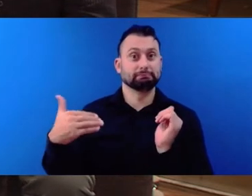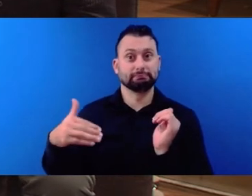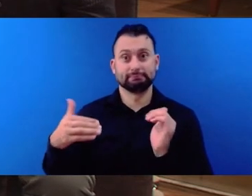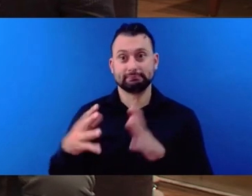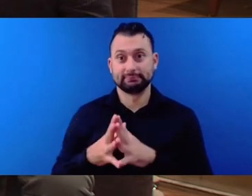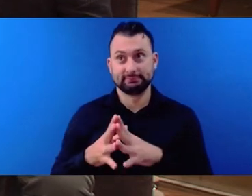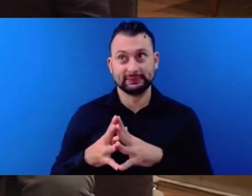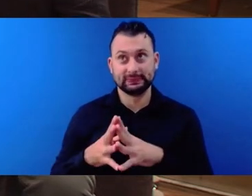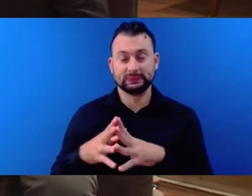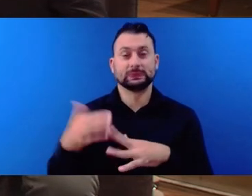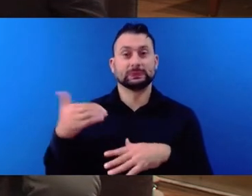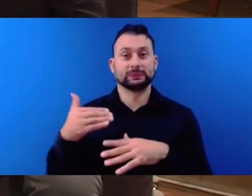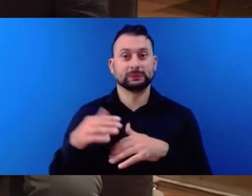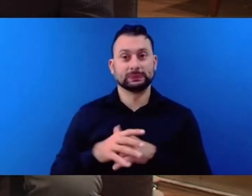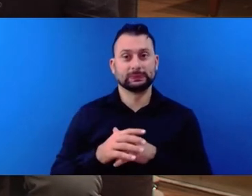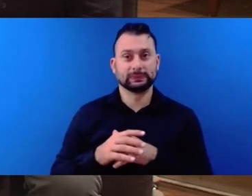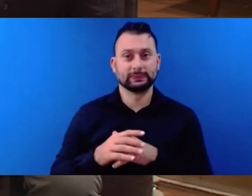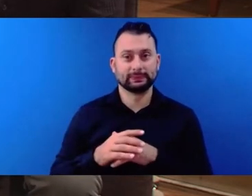Wow, it's overwhelming.